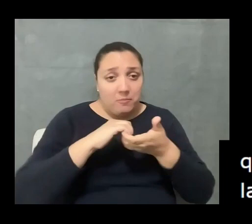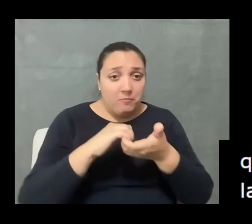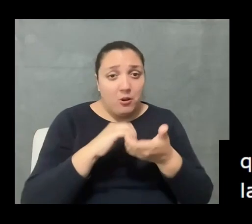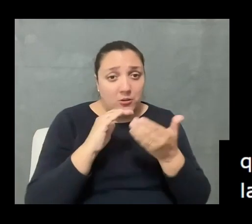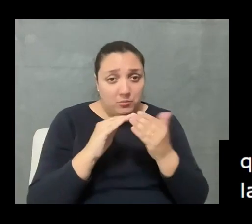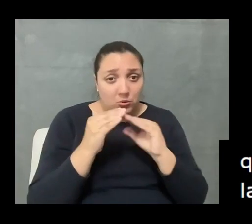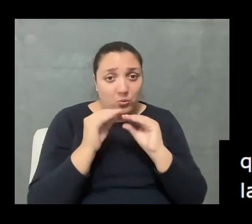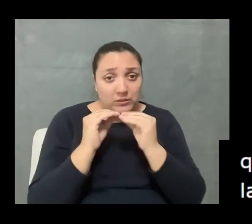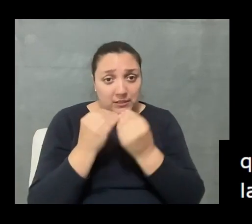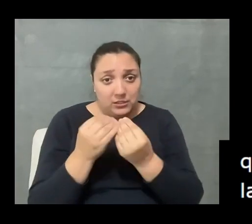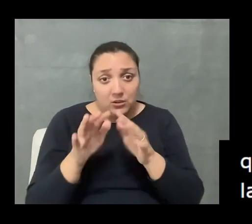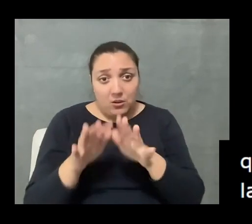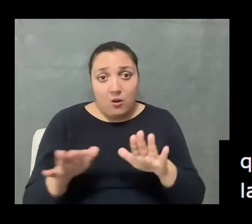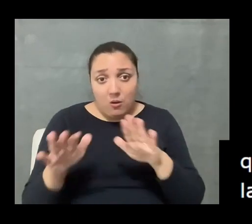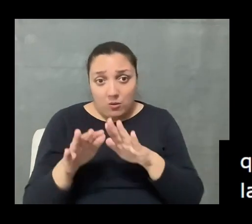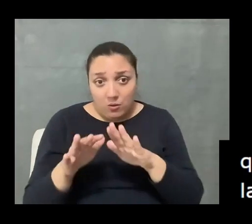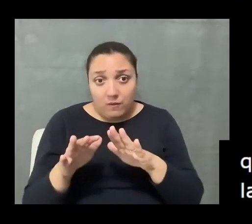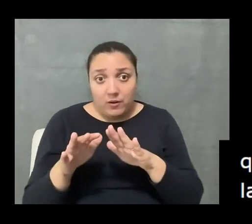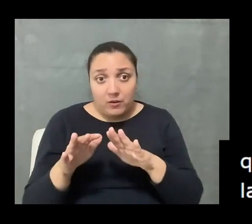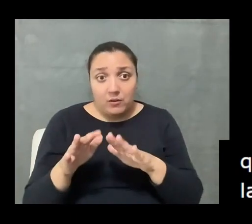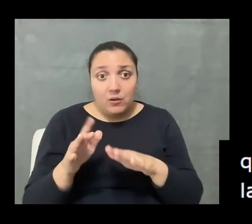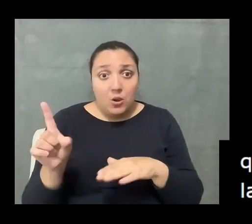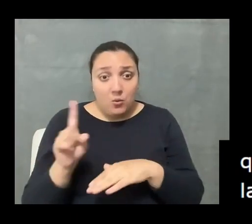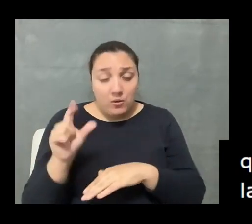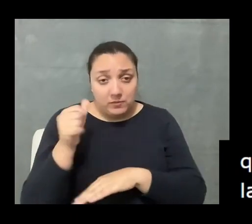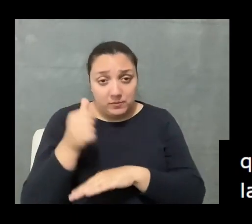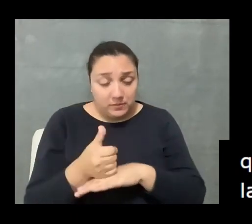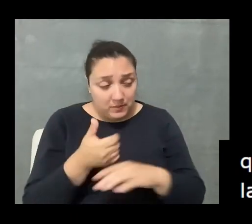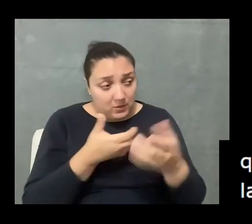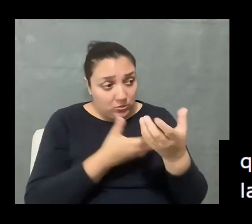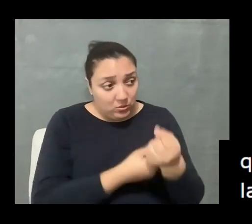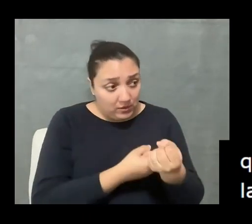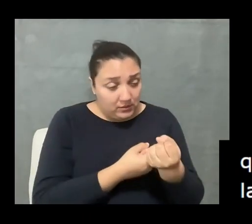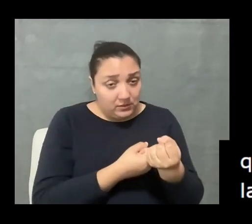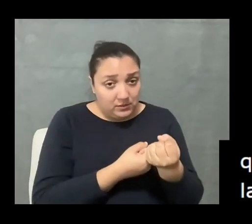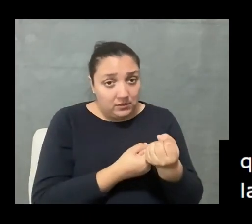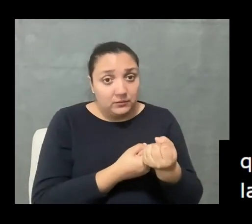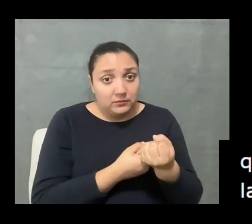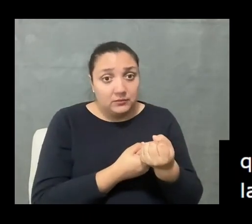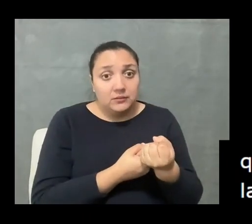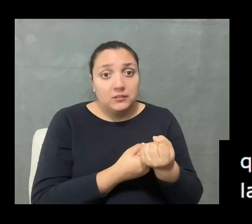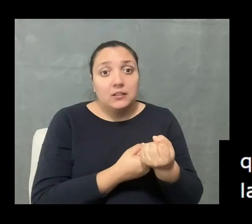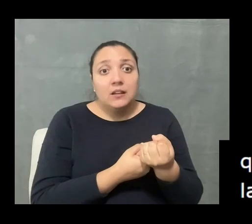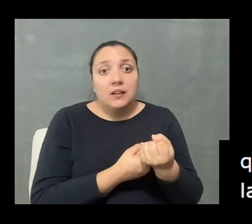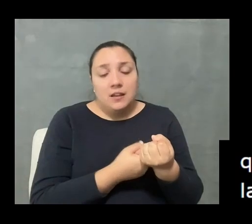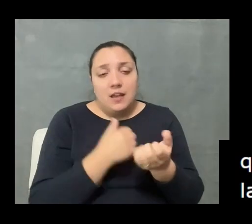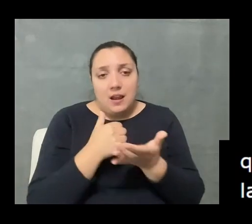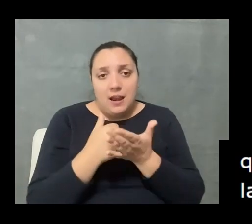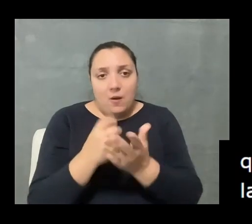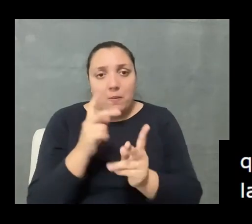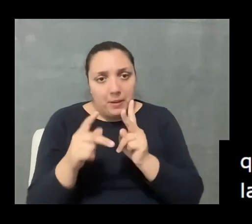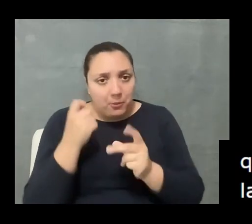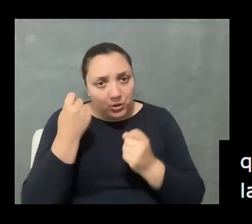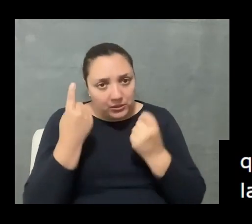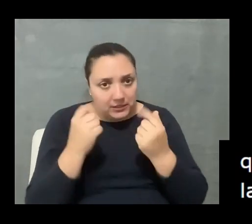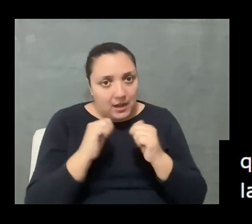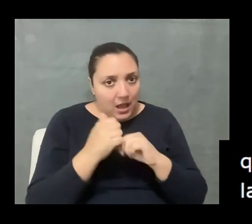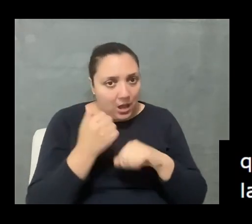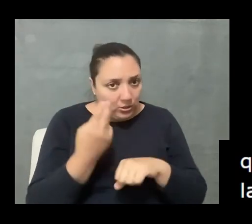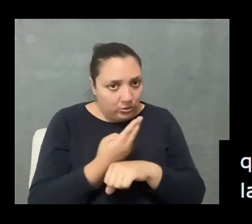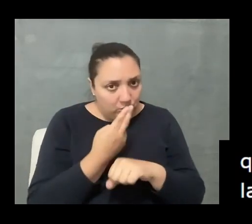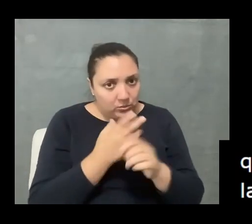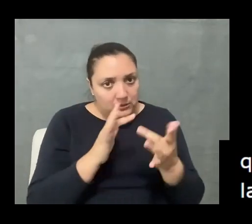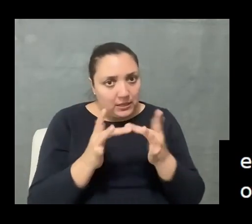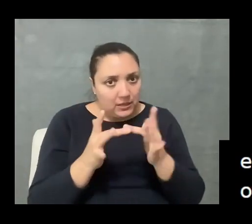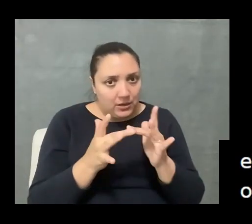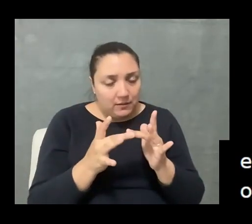across our footprint who have established trust with residents to provide digital literacy resources and broadband assistance. As ConnectALL